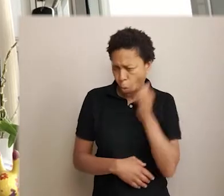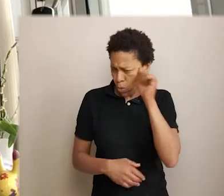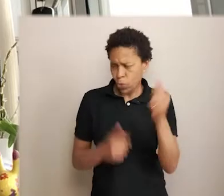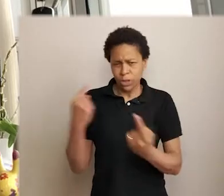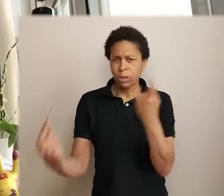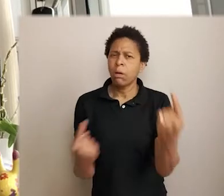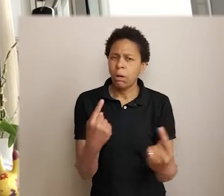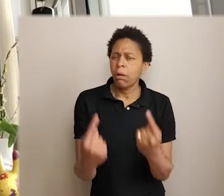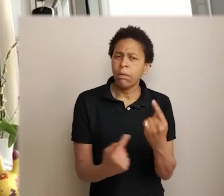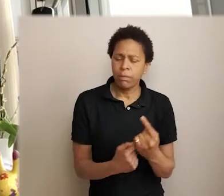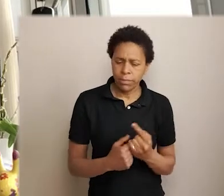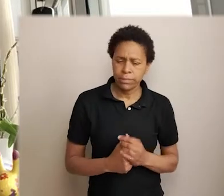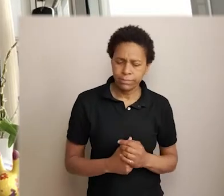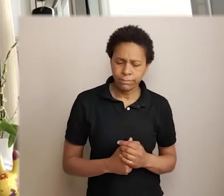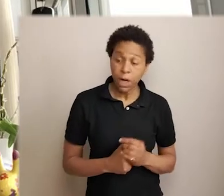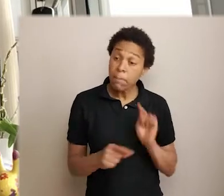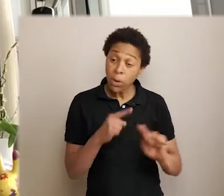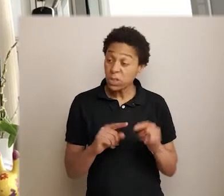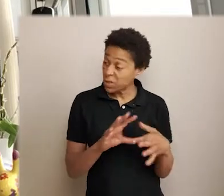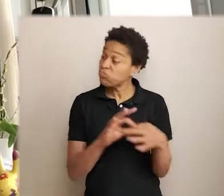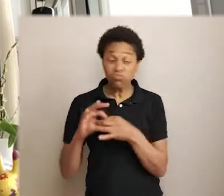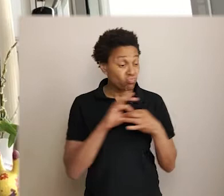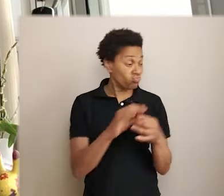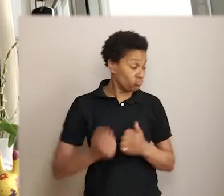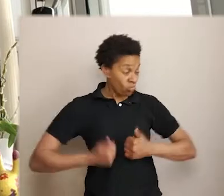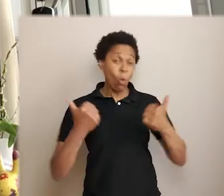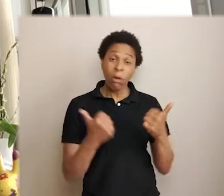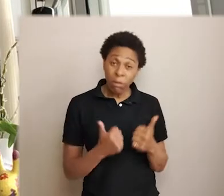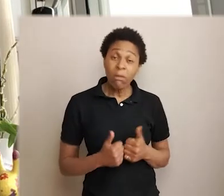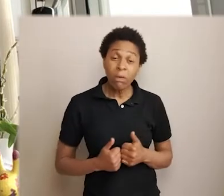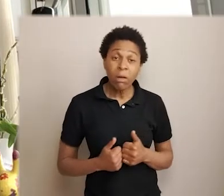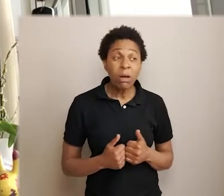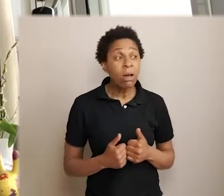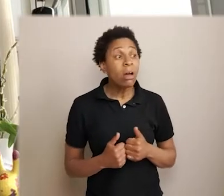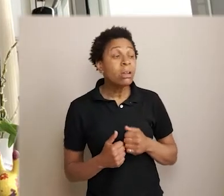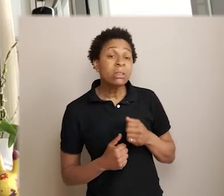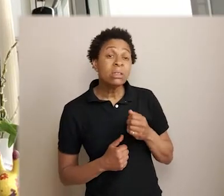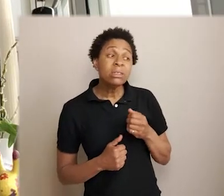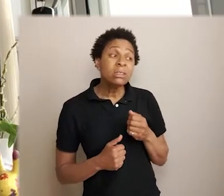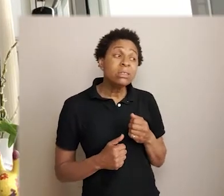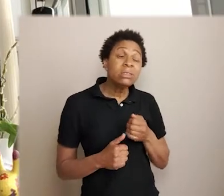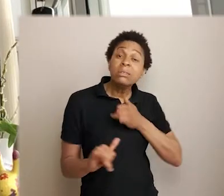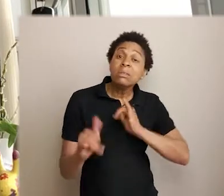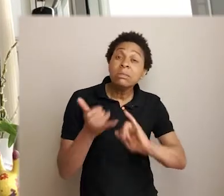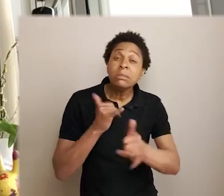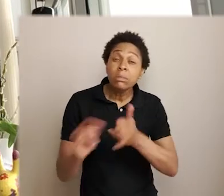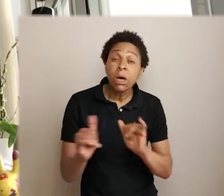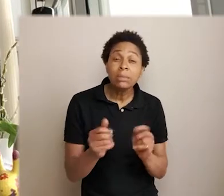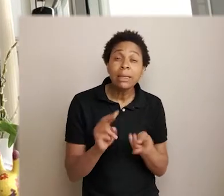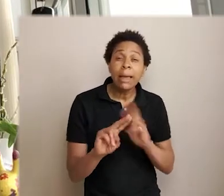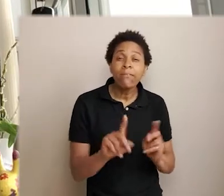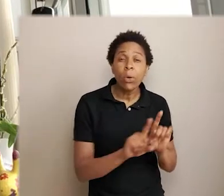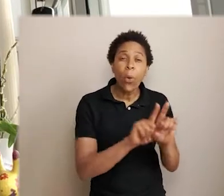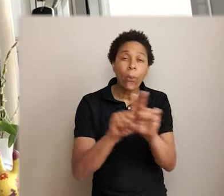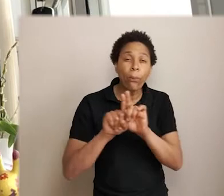and the majority of us got on. And sometimes we'd have people round. If you were with somebody, you'd invite